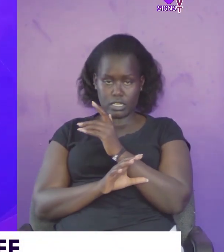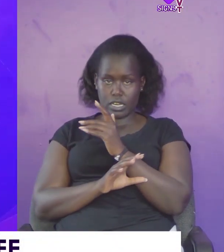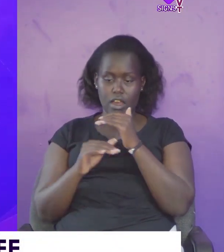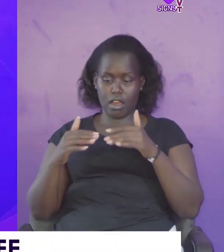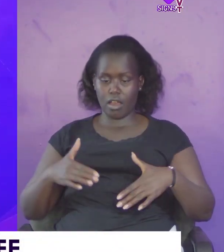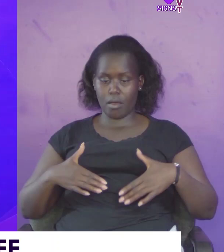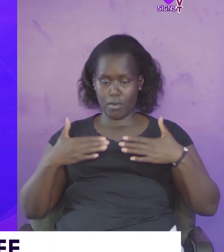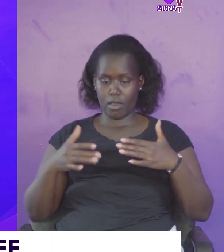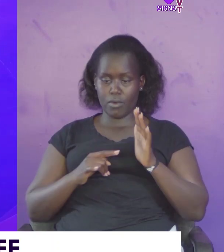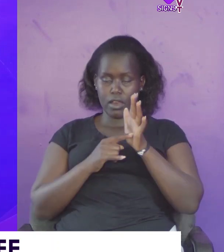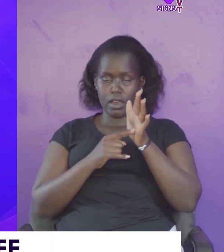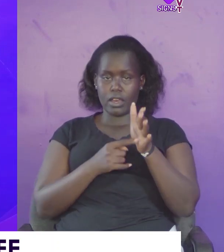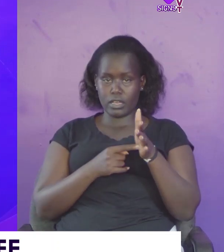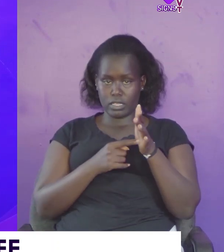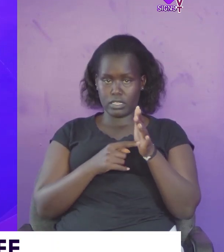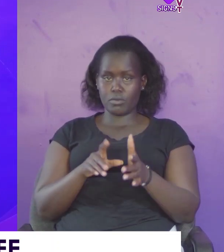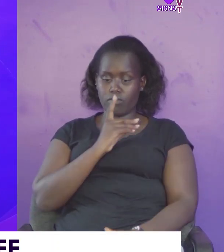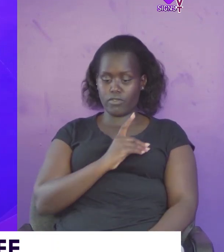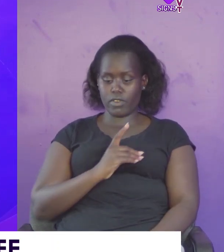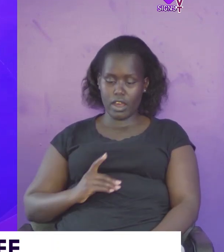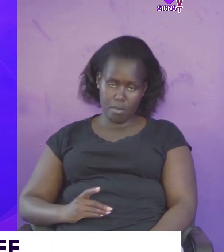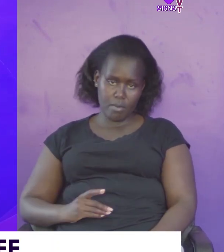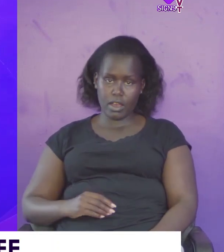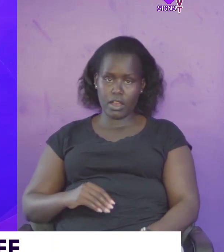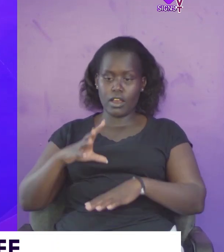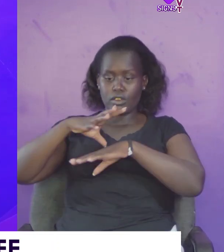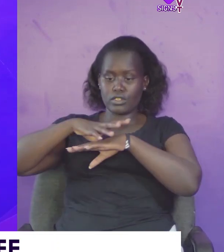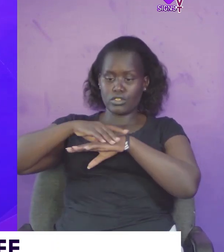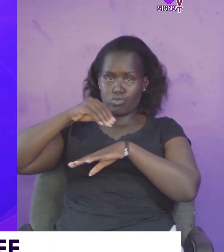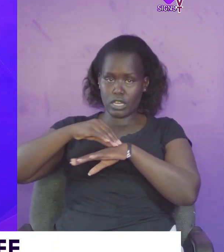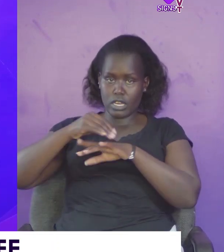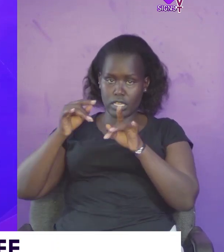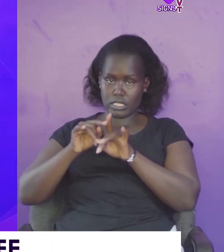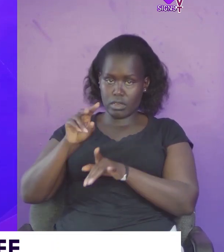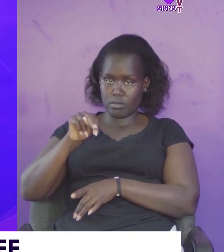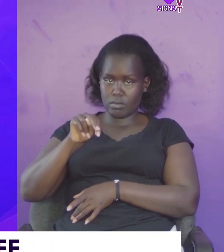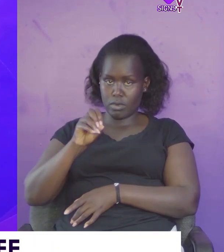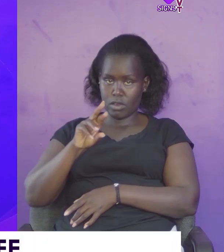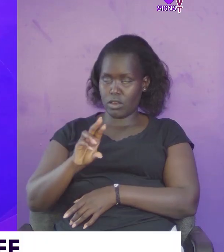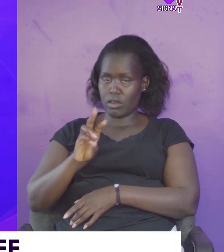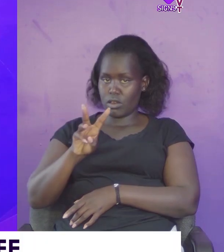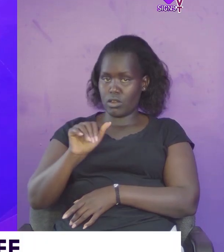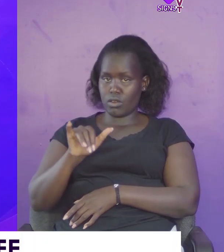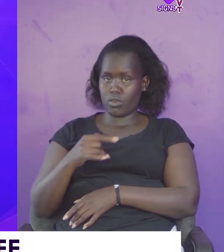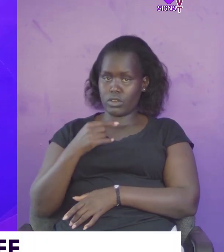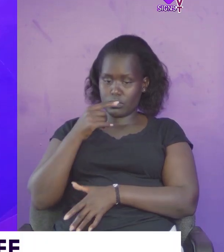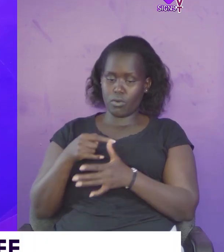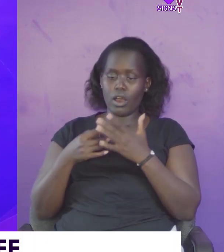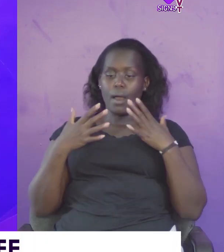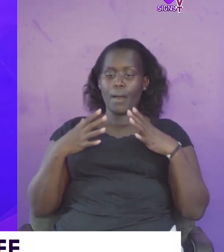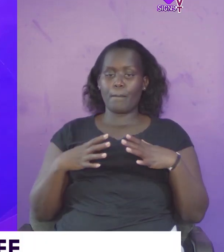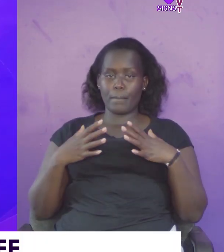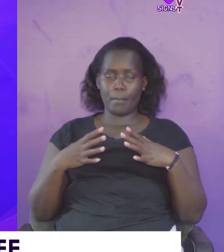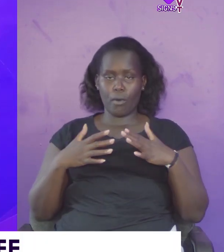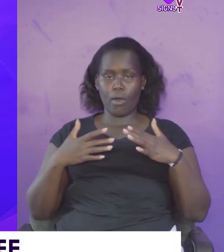You know, the likes of Denmark and Sweden and Norway. It is said people in those countries are very happy.